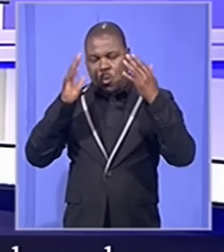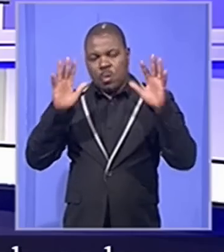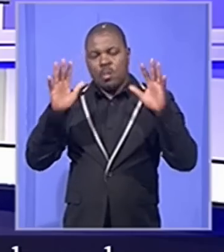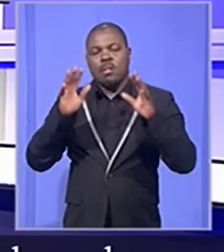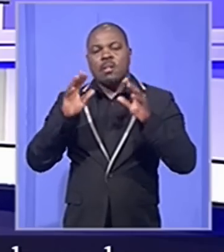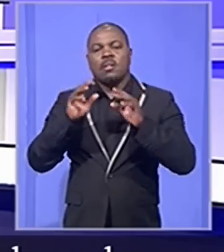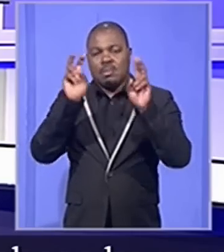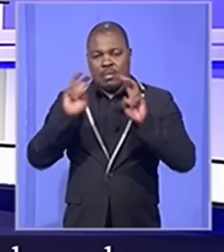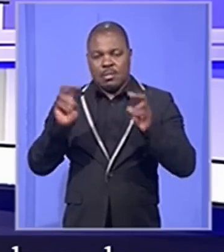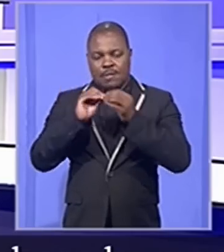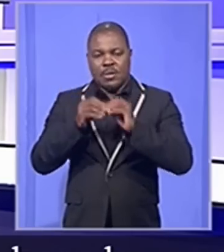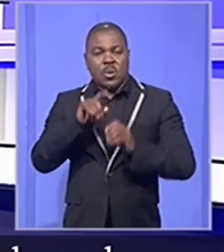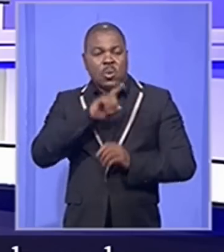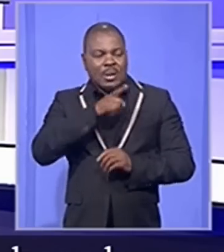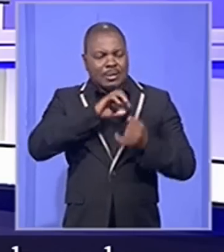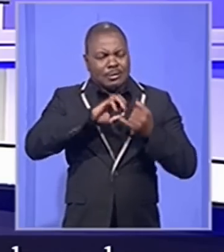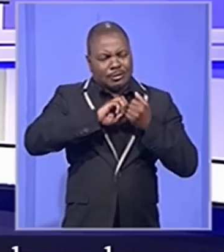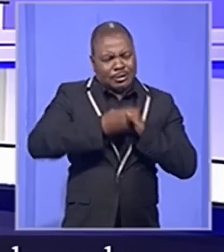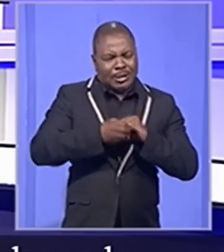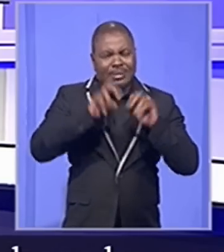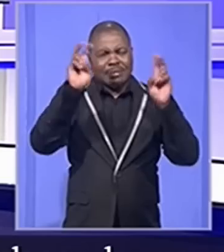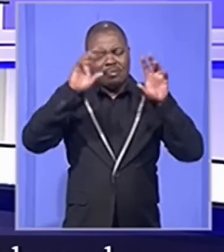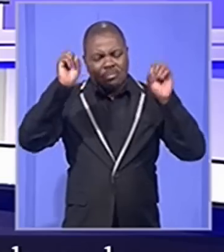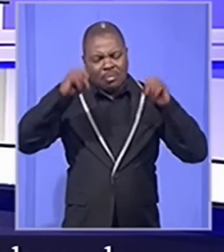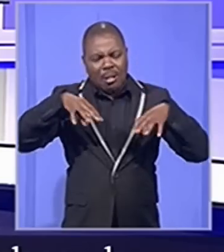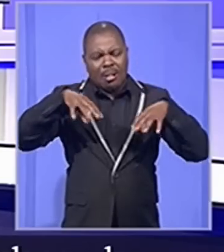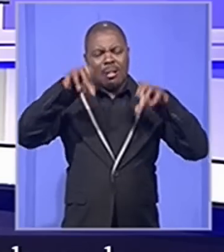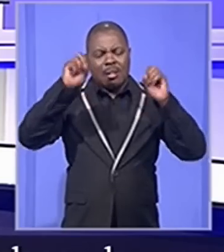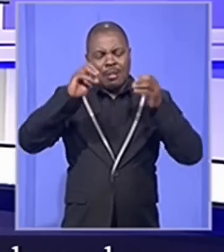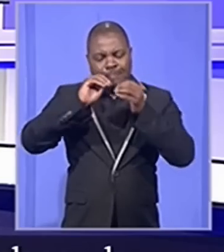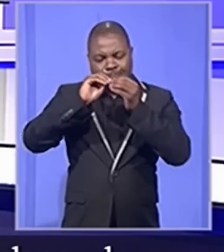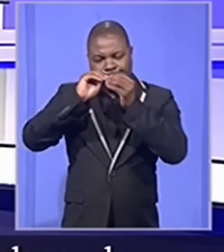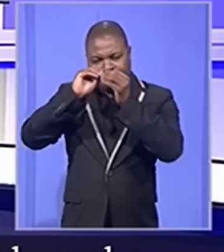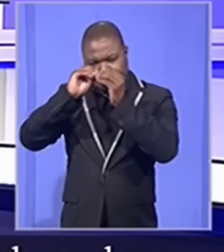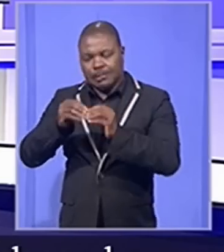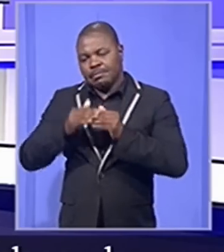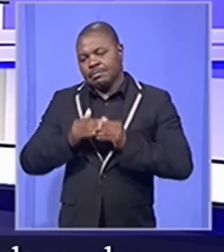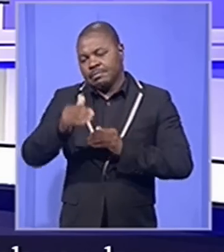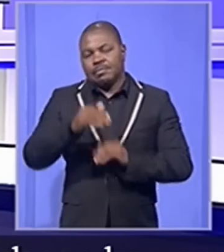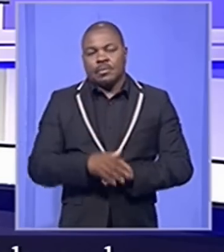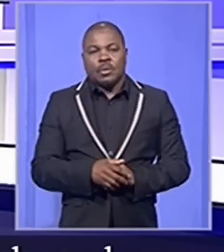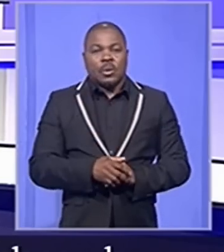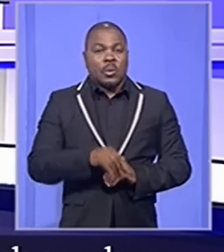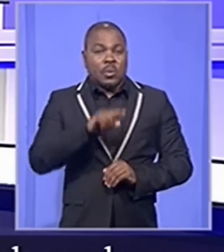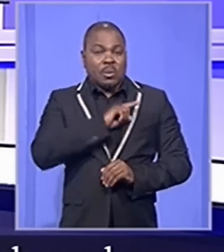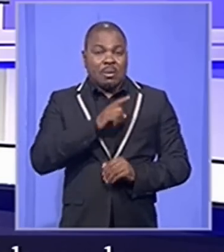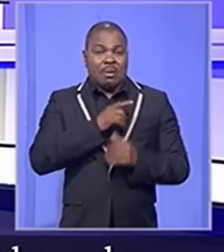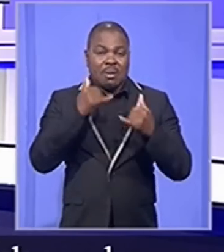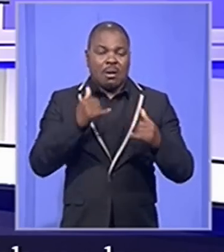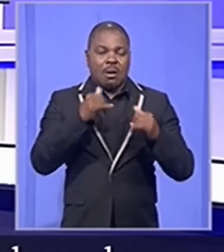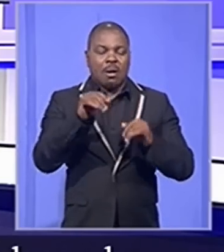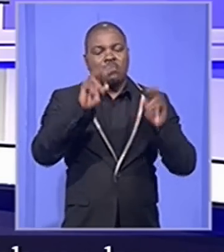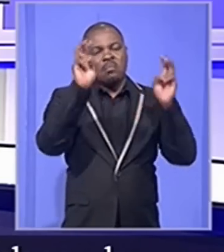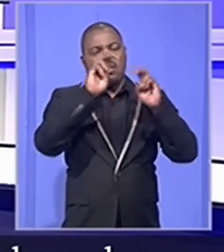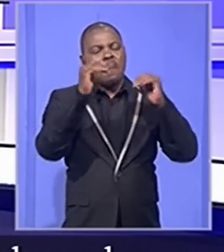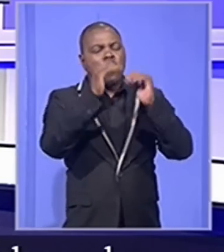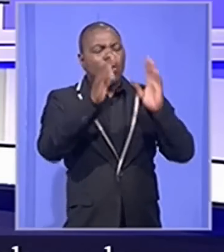dikgato go fokotsa go kgaolwa ga thebolelo ya motlakase gangwe le gape. Se ka nako eo di-transformera